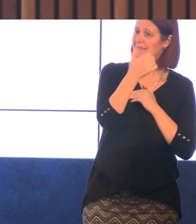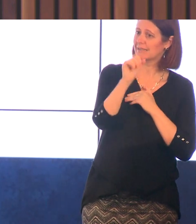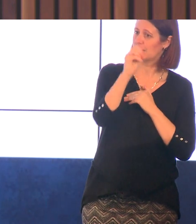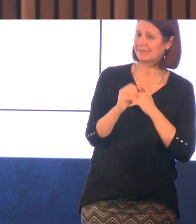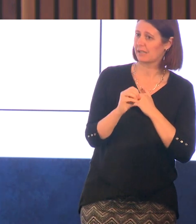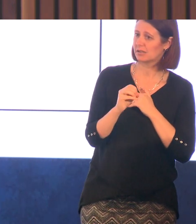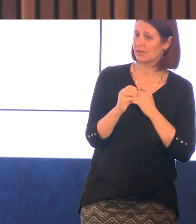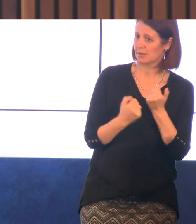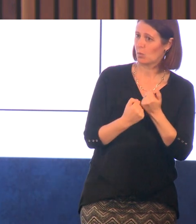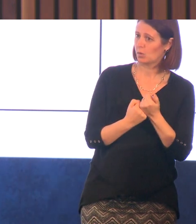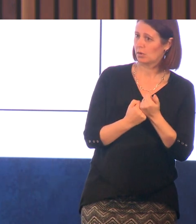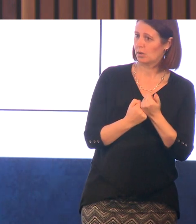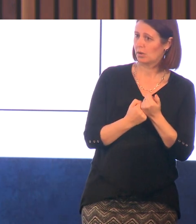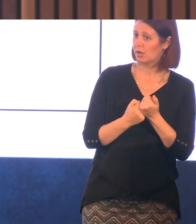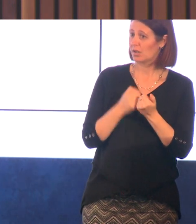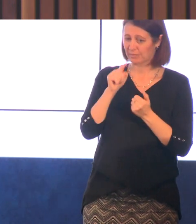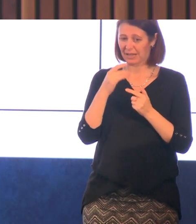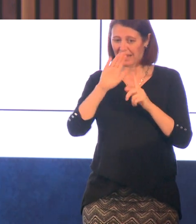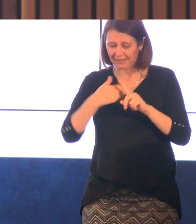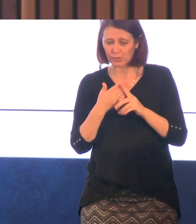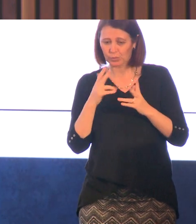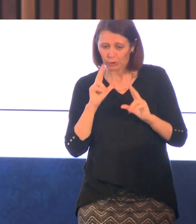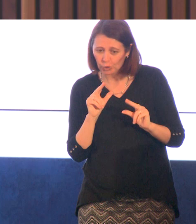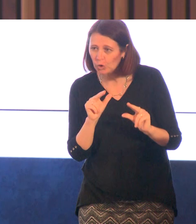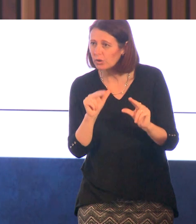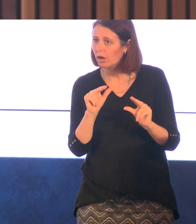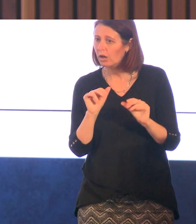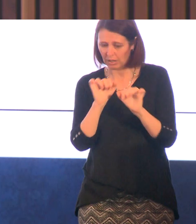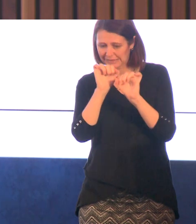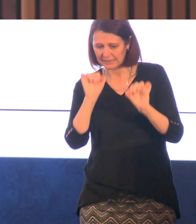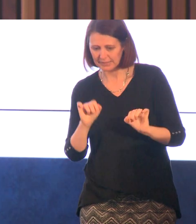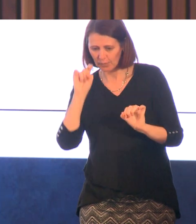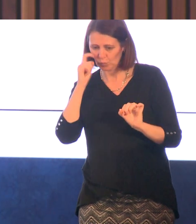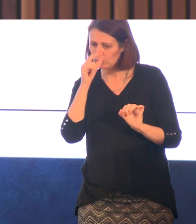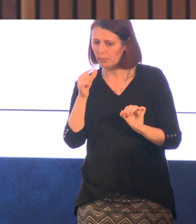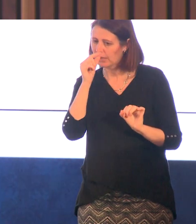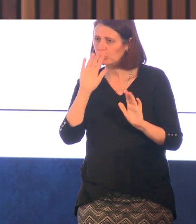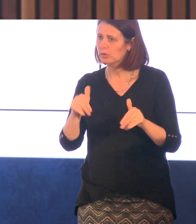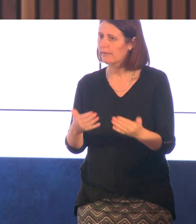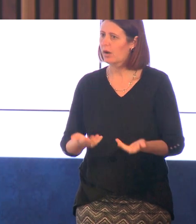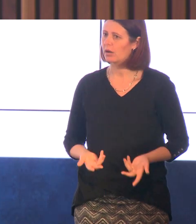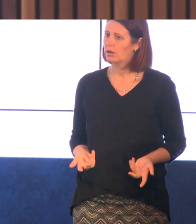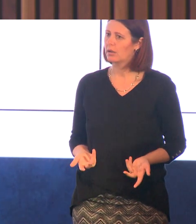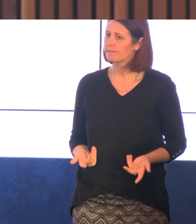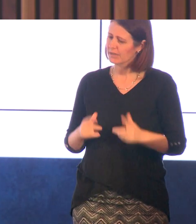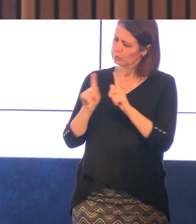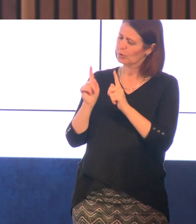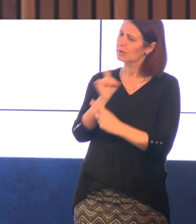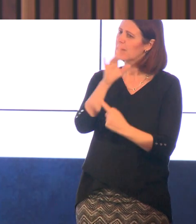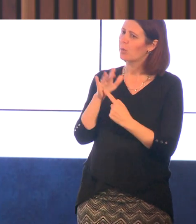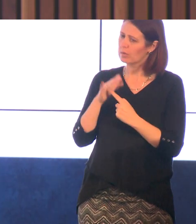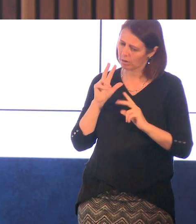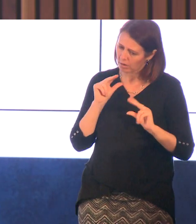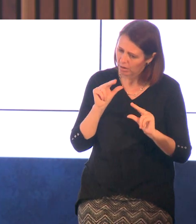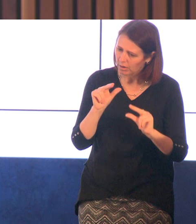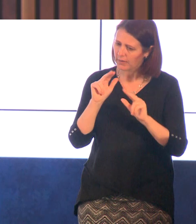and support them in those roles, the scheme will not be able to deliver. It's also important that we nurture